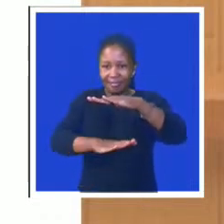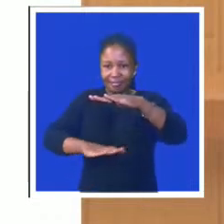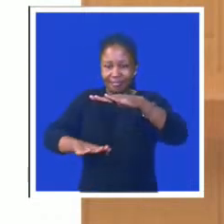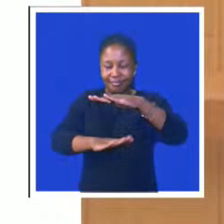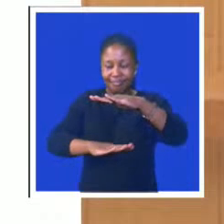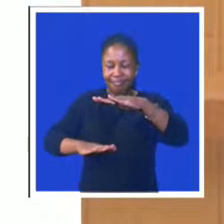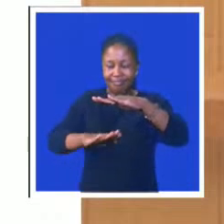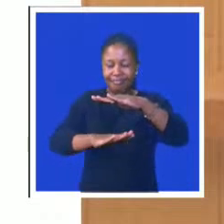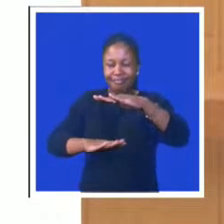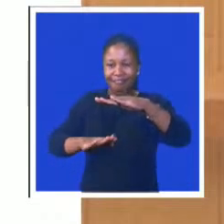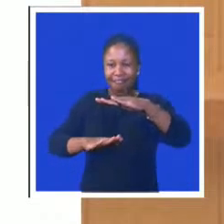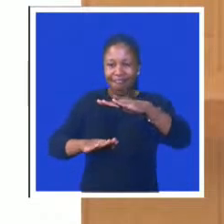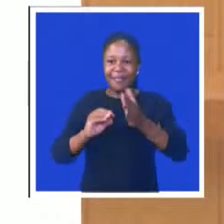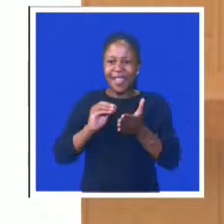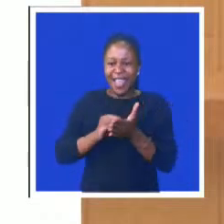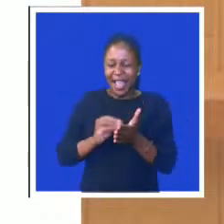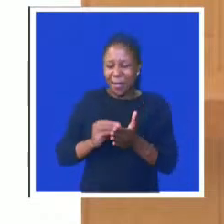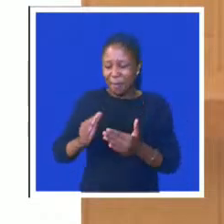next to,